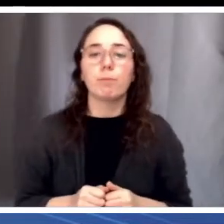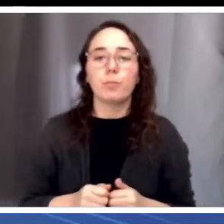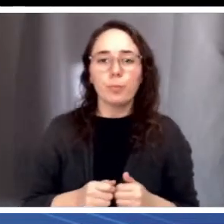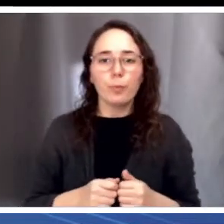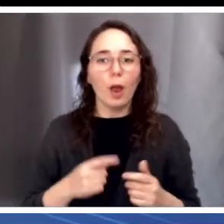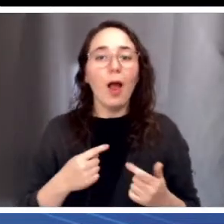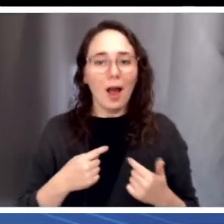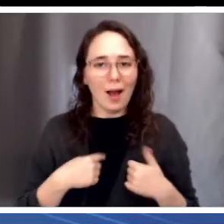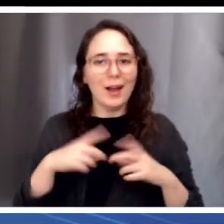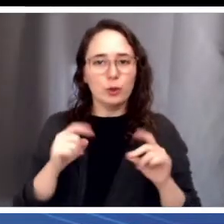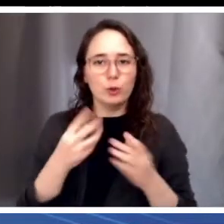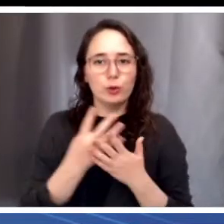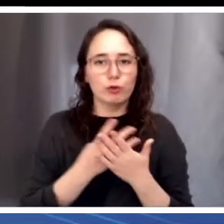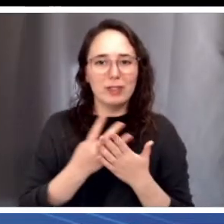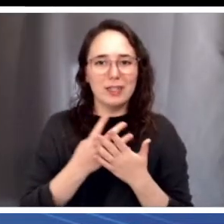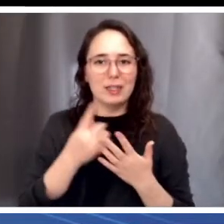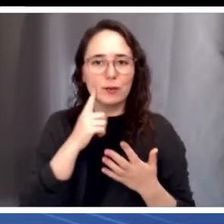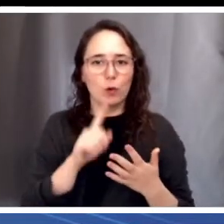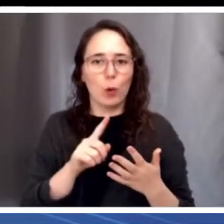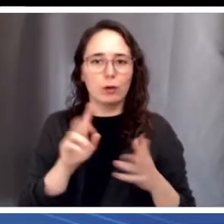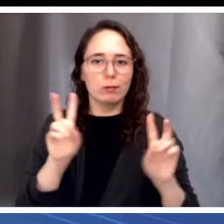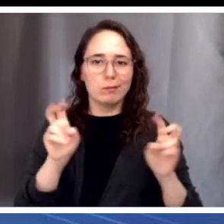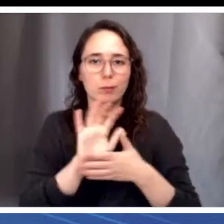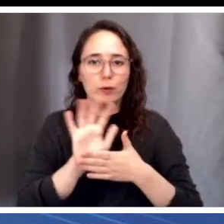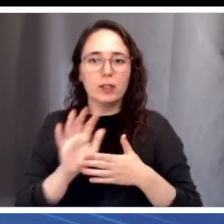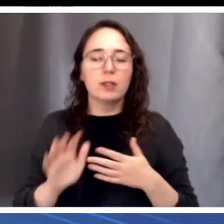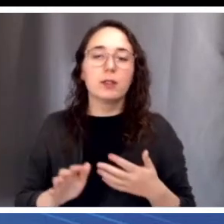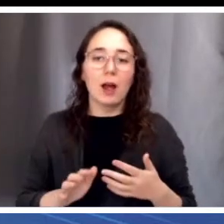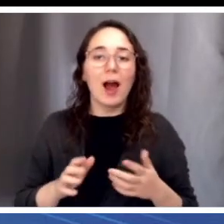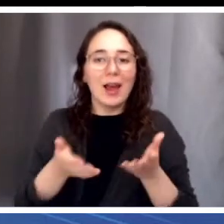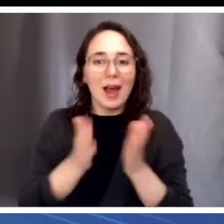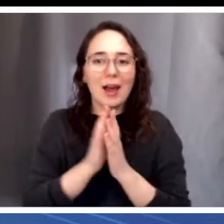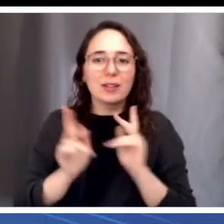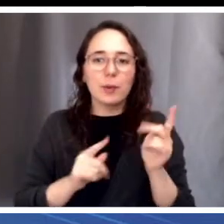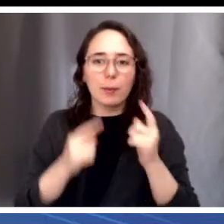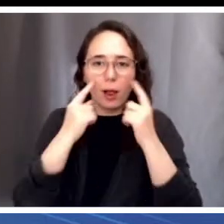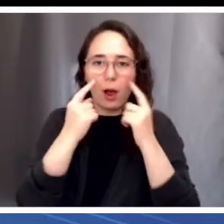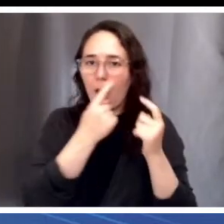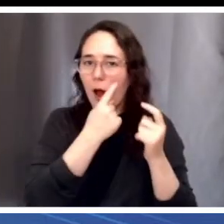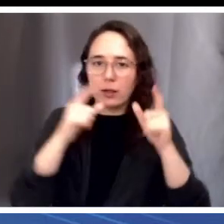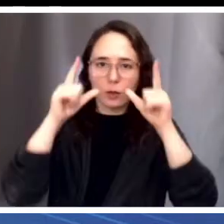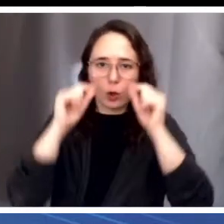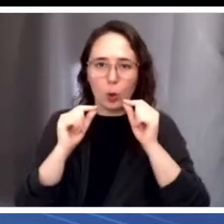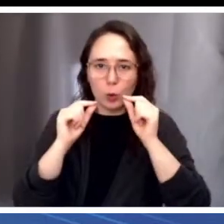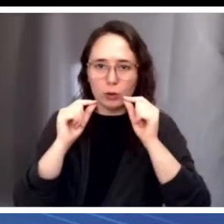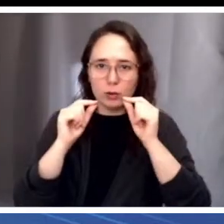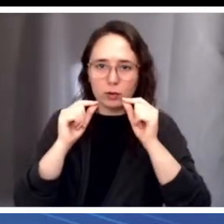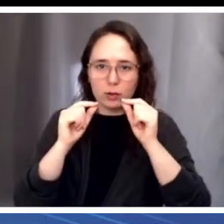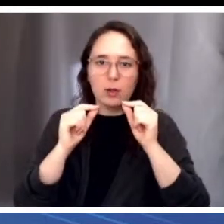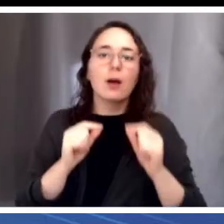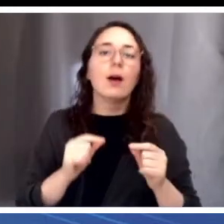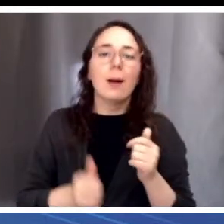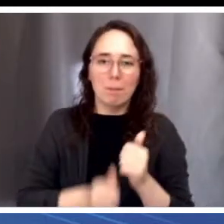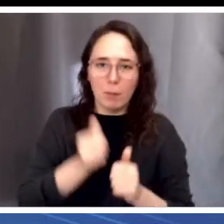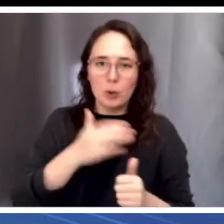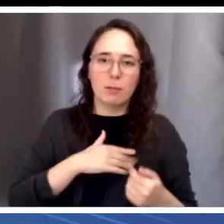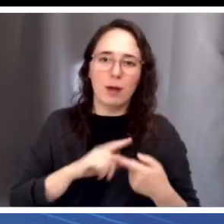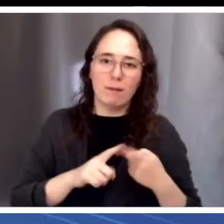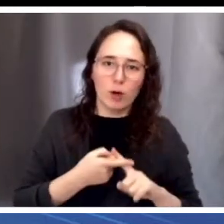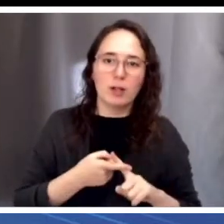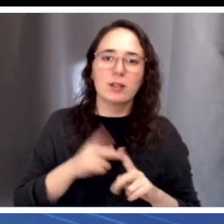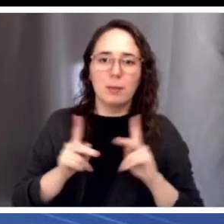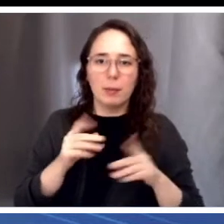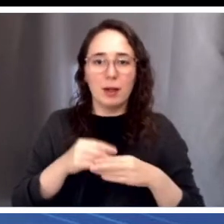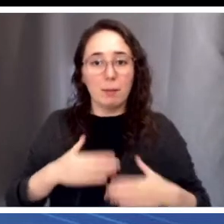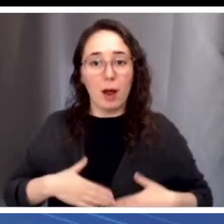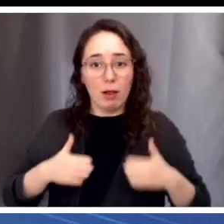eyes and open their eyes and what have you. And most people that are in my life, prefer to have the audio description on even though they have their vision, because